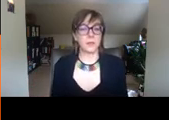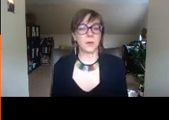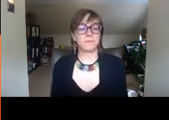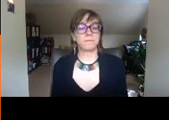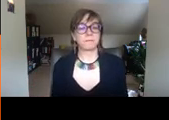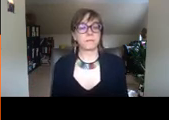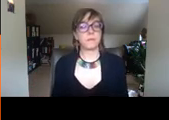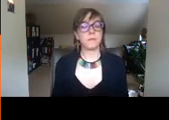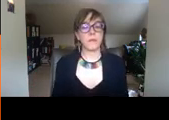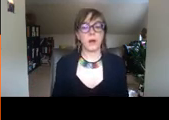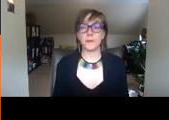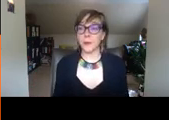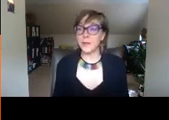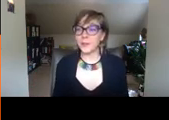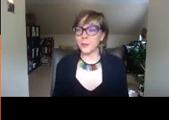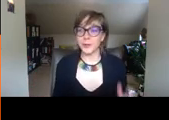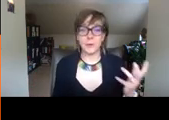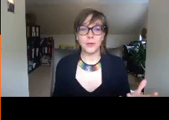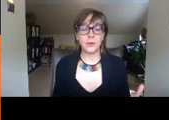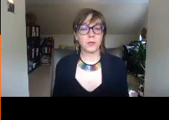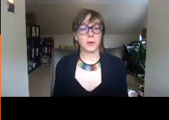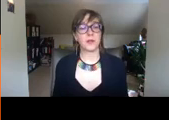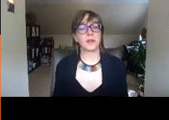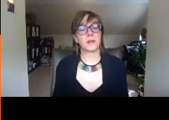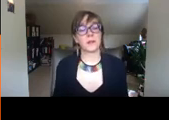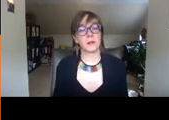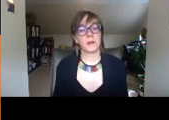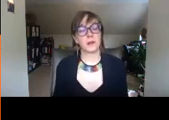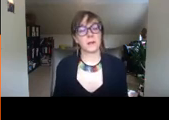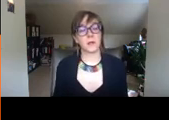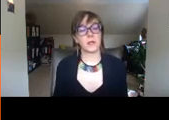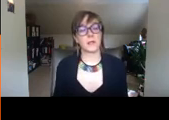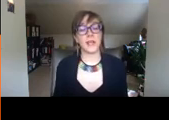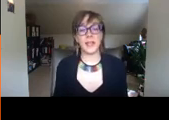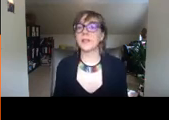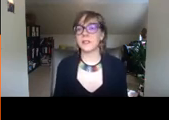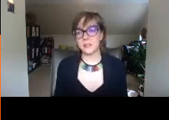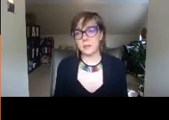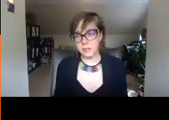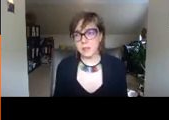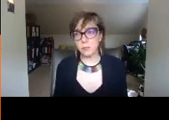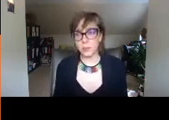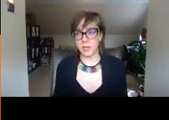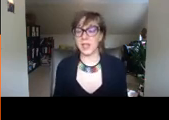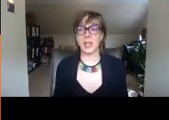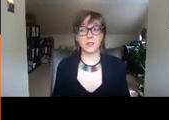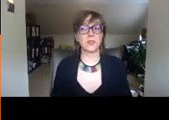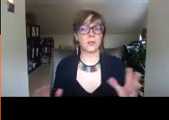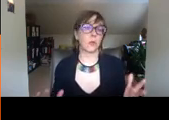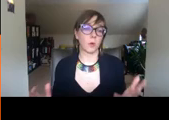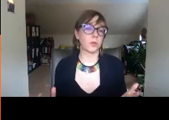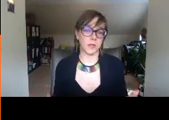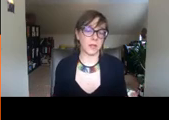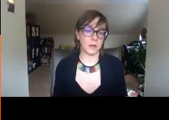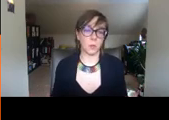And the last one from the interpreters, from you who responded, is, and again, this is representing in